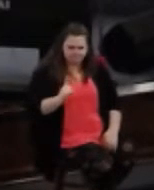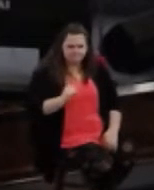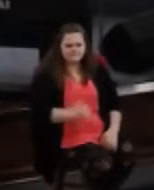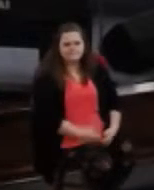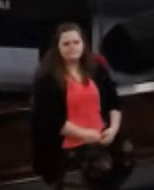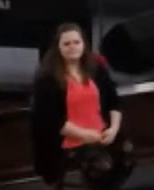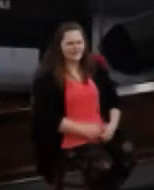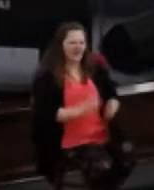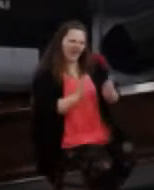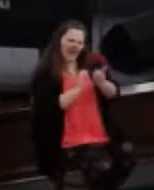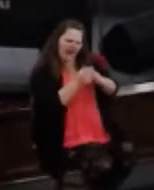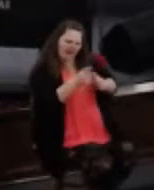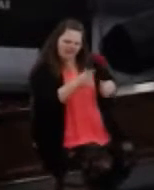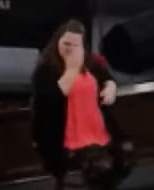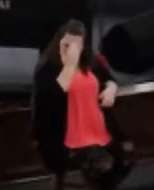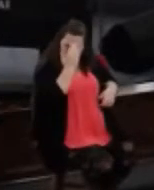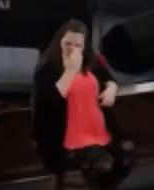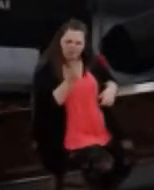How do you know